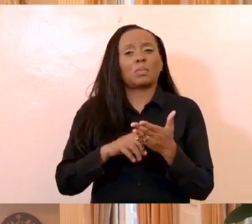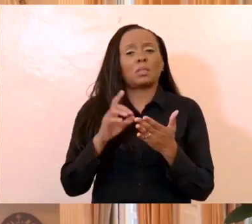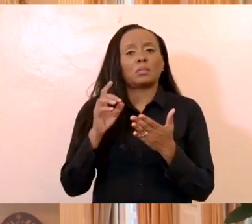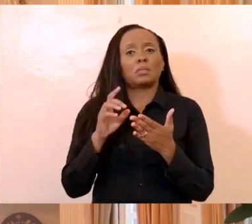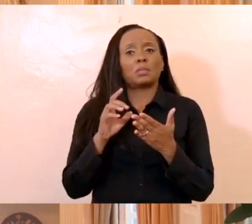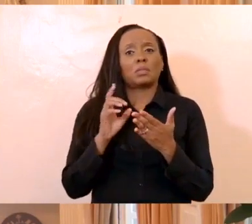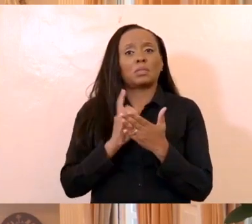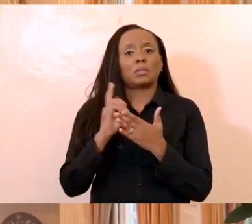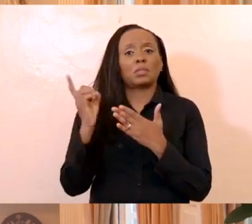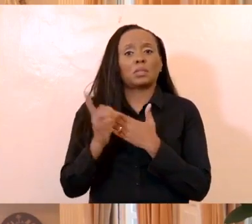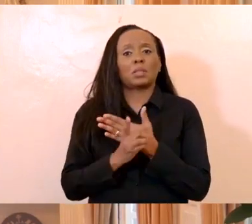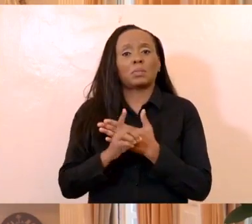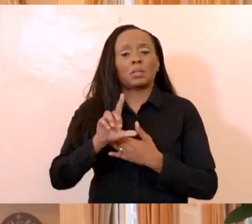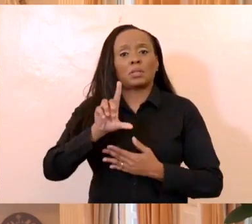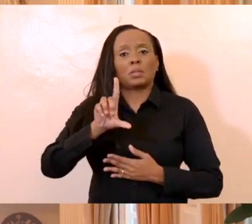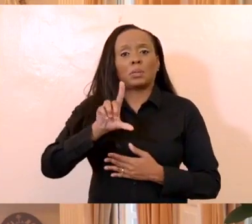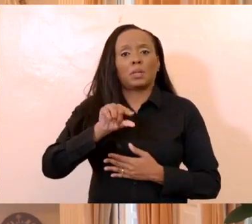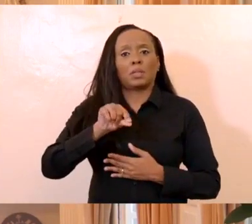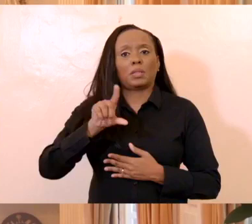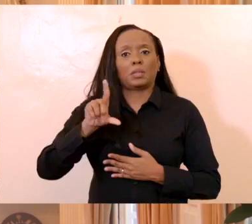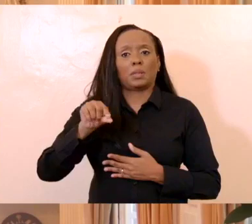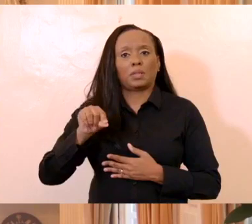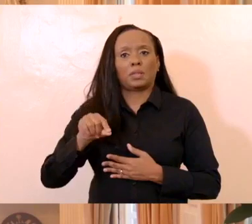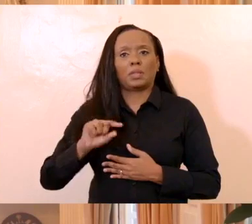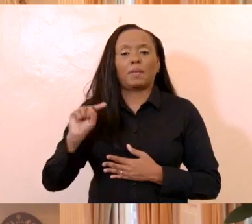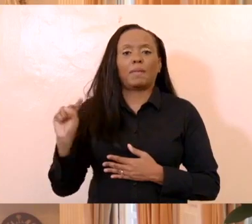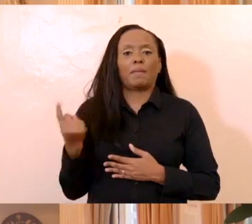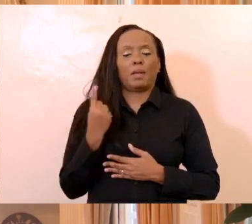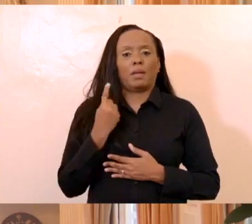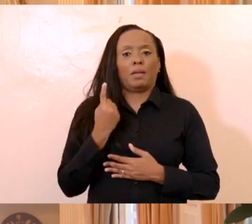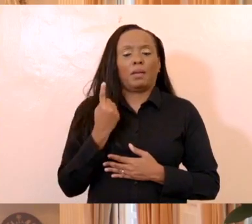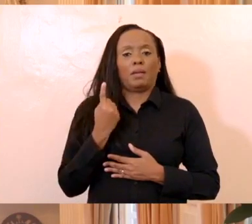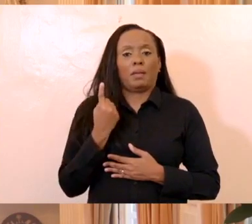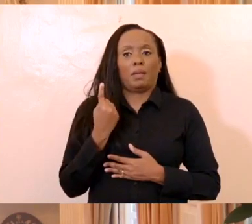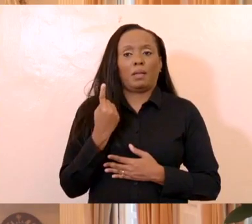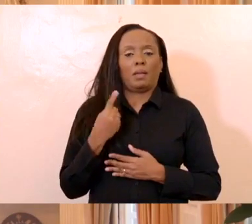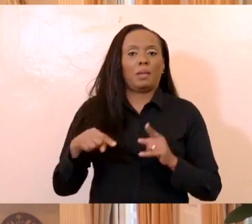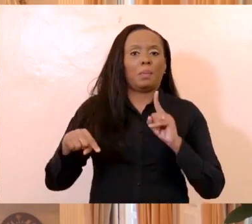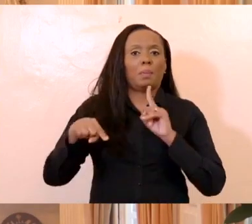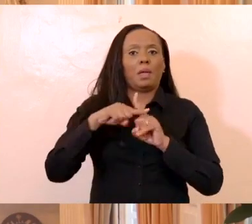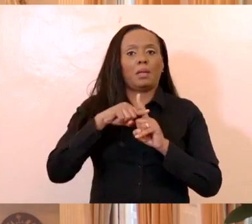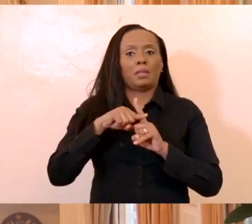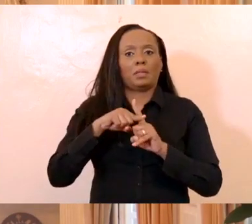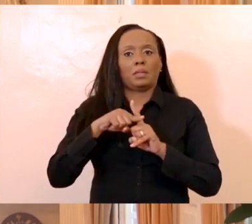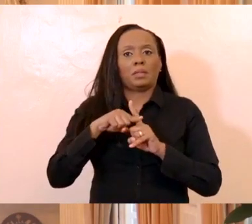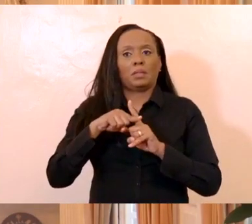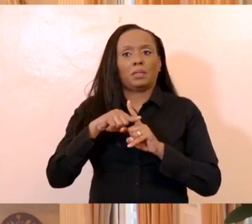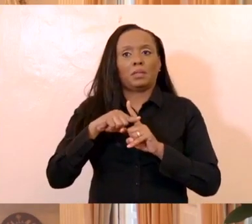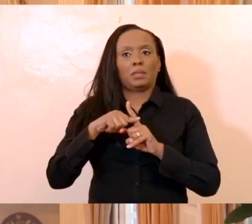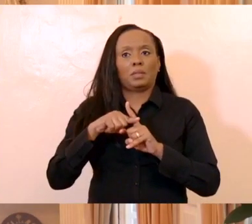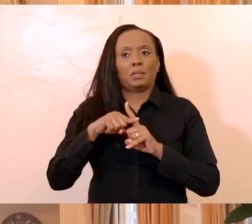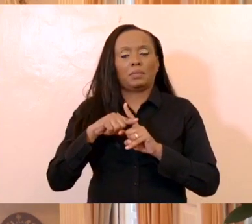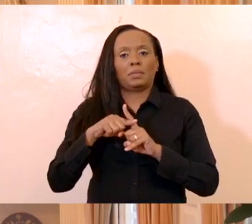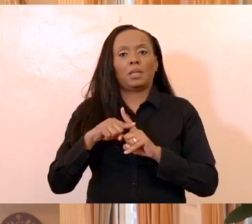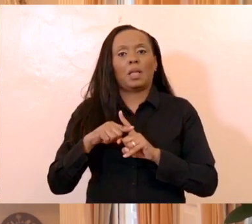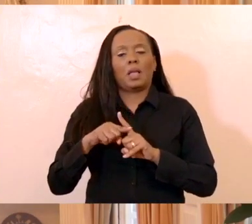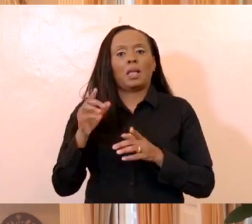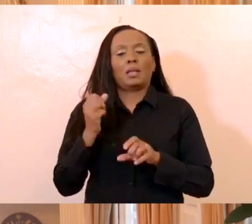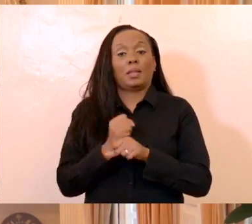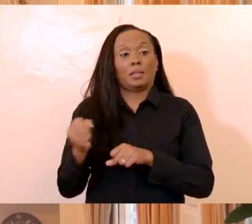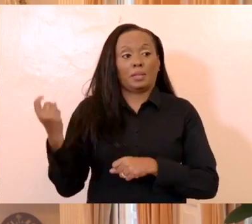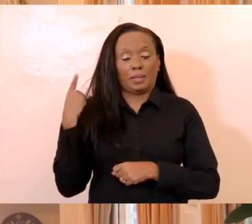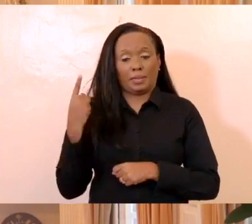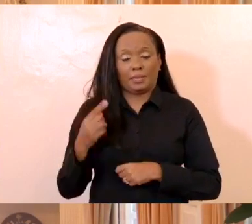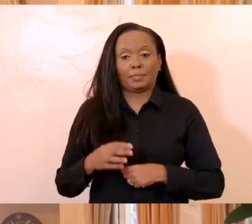December of 2020. That is when the first positive cases were identified. Since